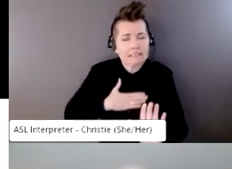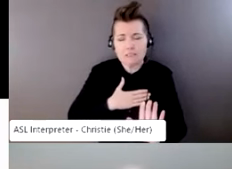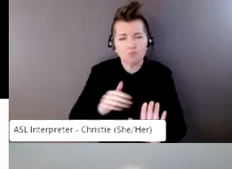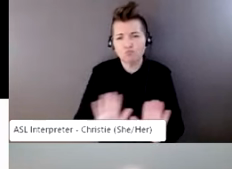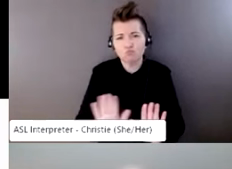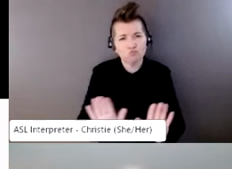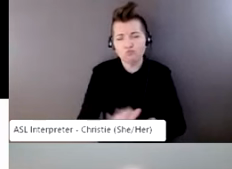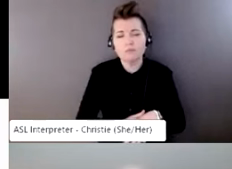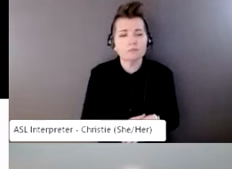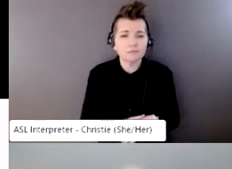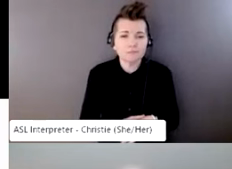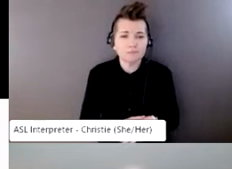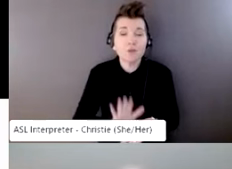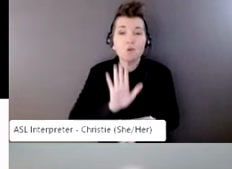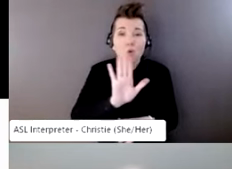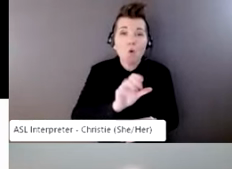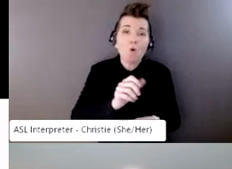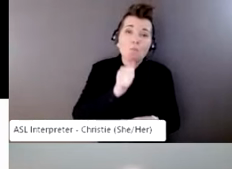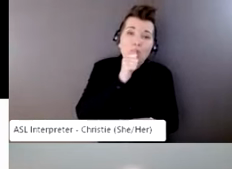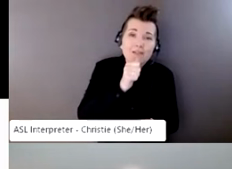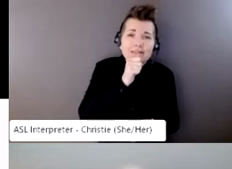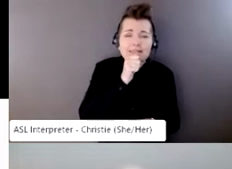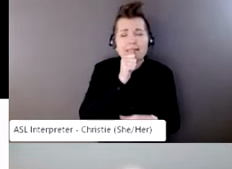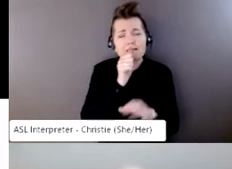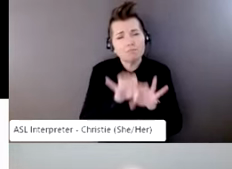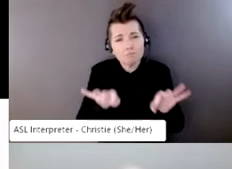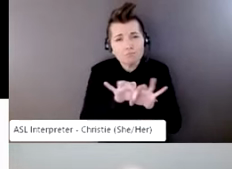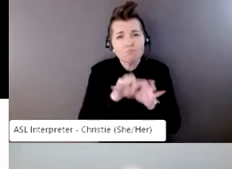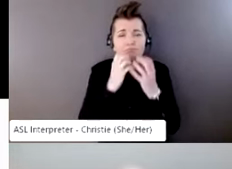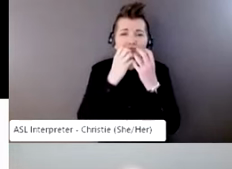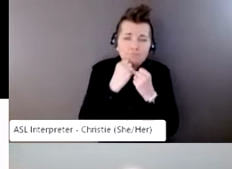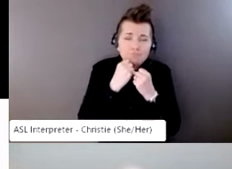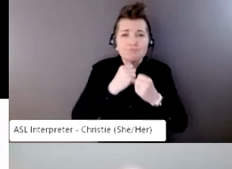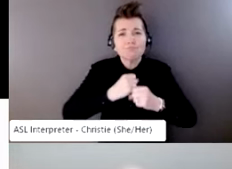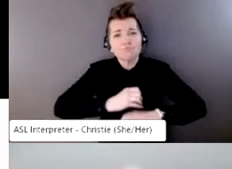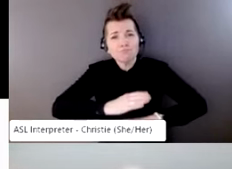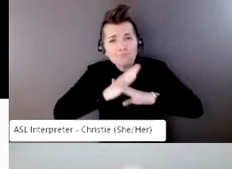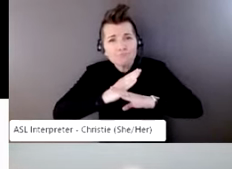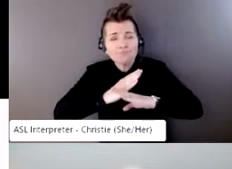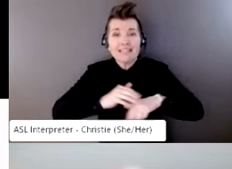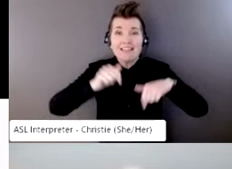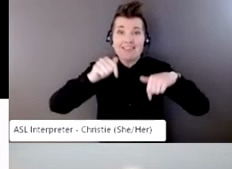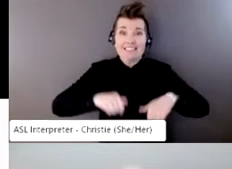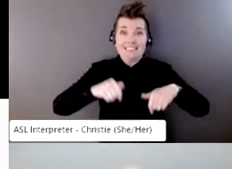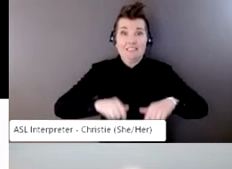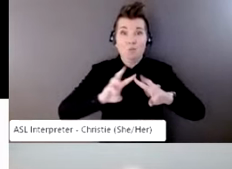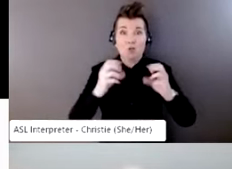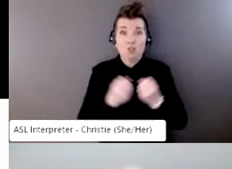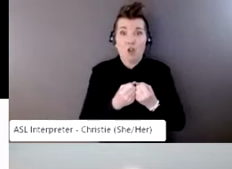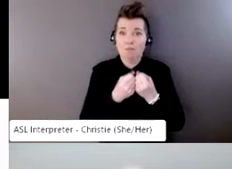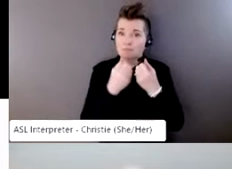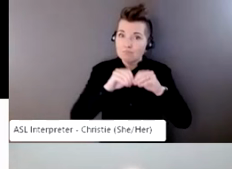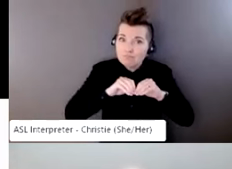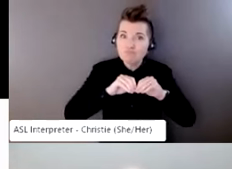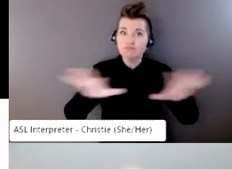that we protect your privacy and your confidentiality. And since this is a public event and is being recorded and will be shared widely, we want to make